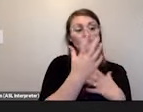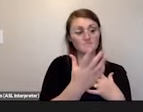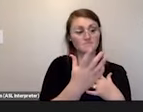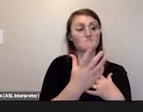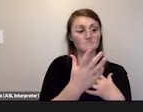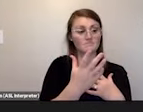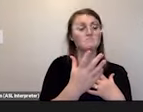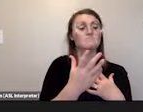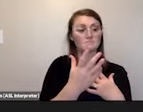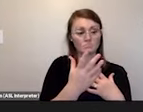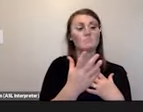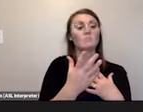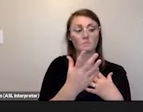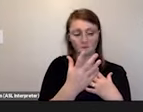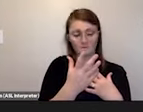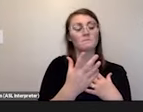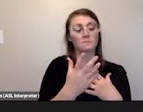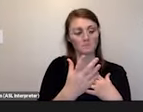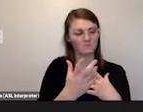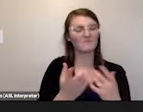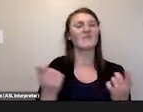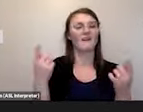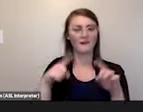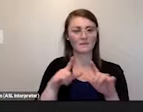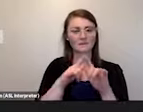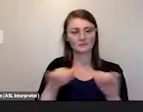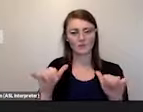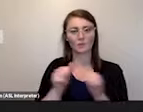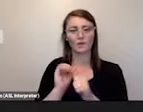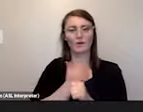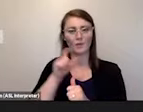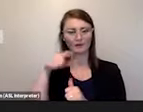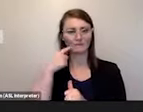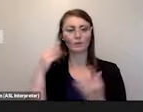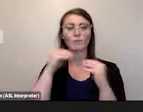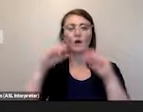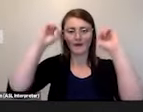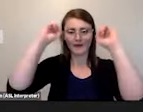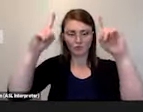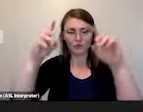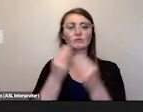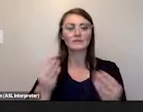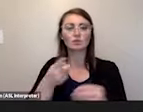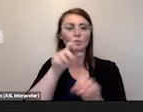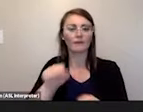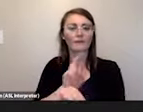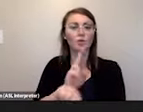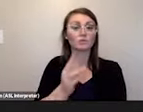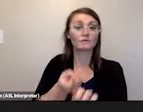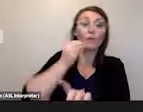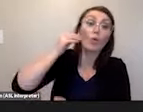with the need for educational materials that can be used at home and in schools.